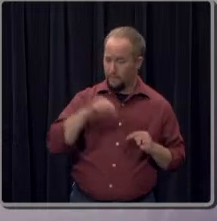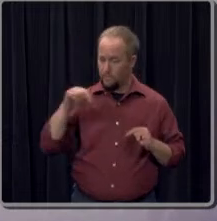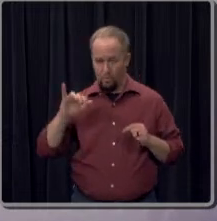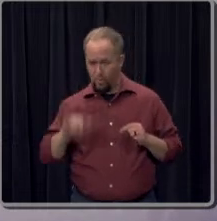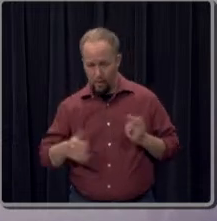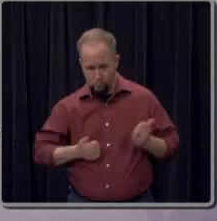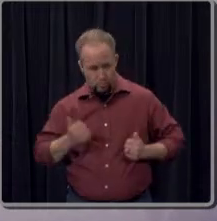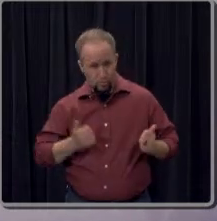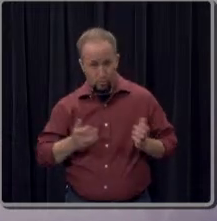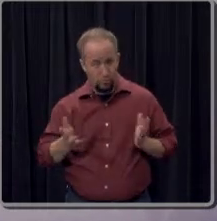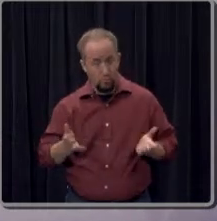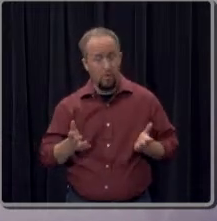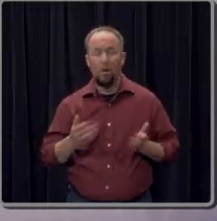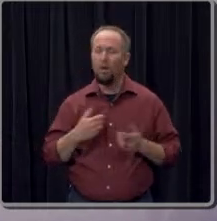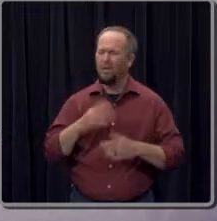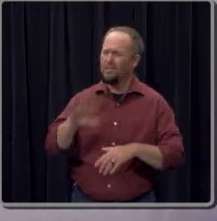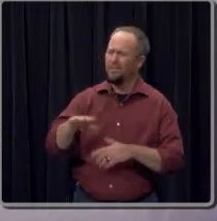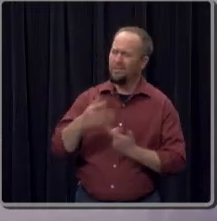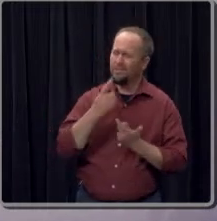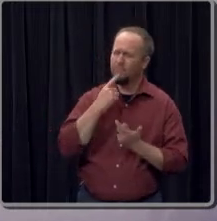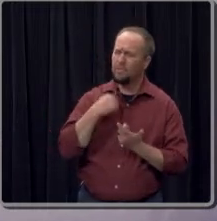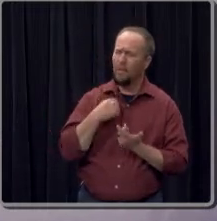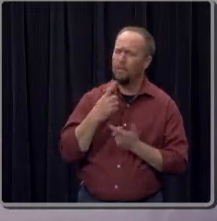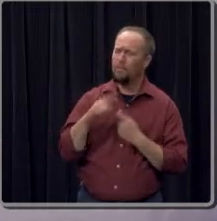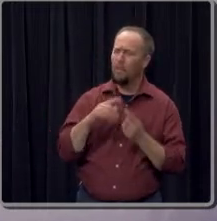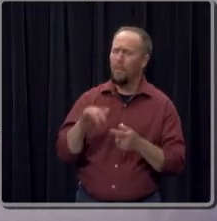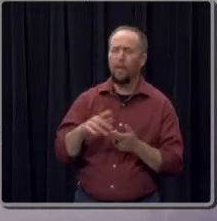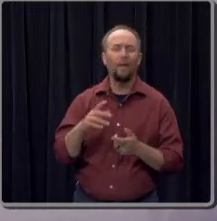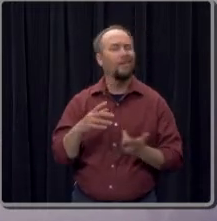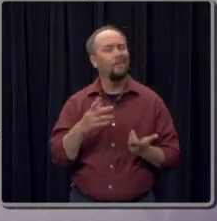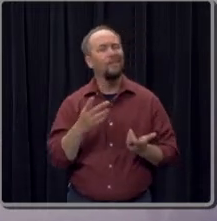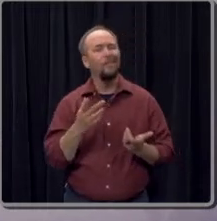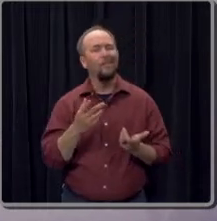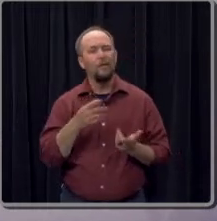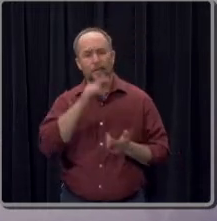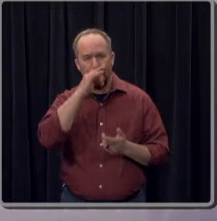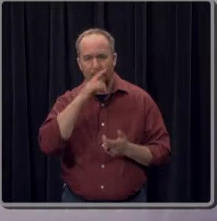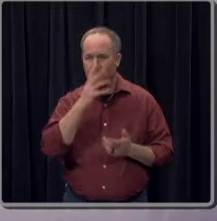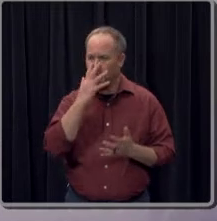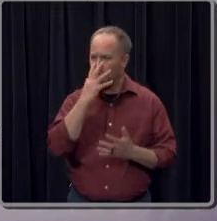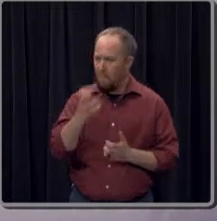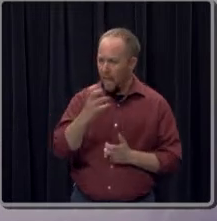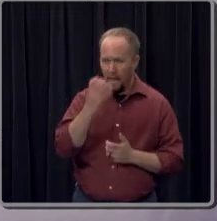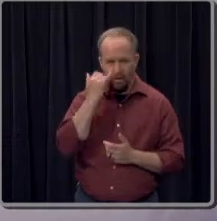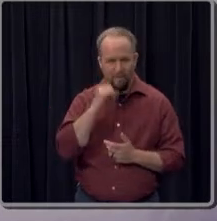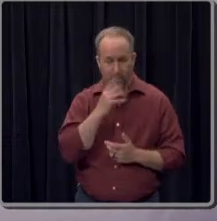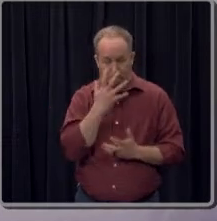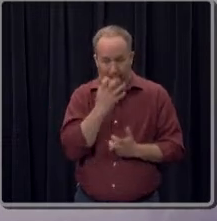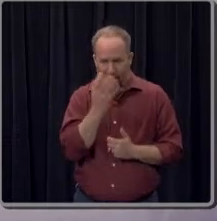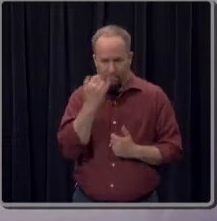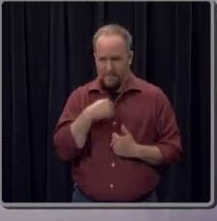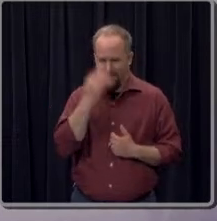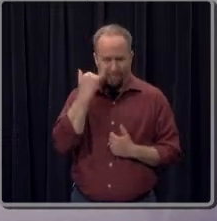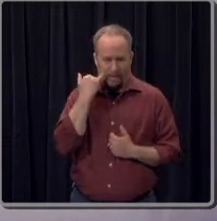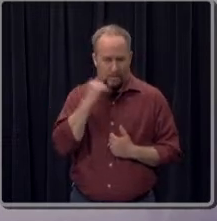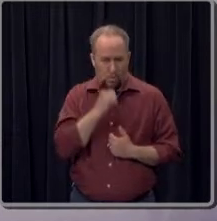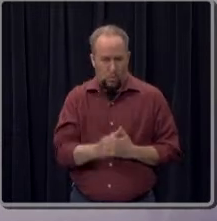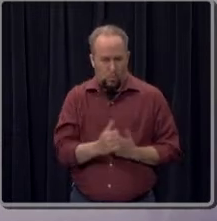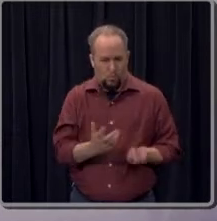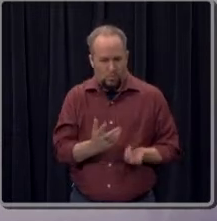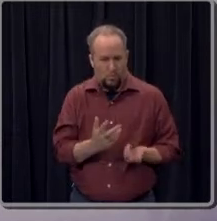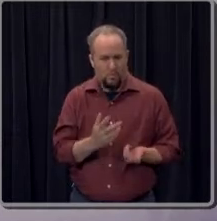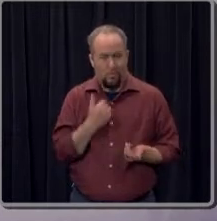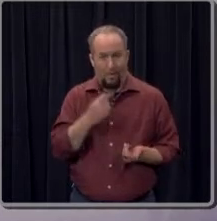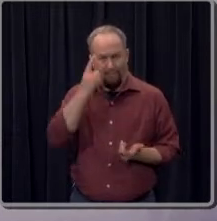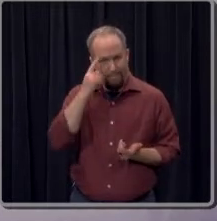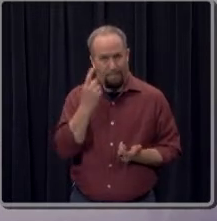question. And I said to him, I said, tell me about that. And he said, they get so mad when I don't do it. So he has to think